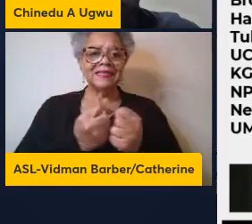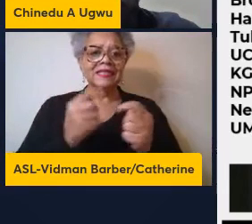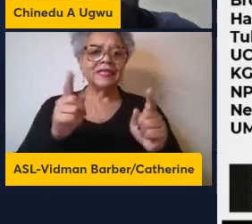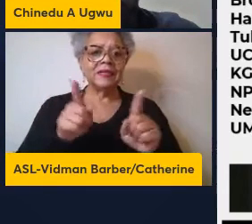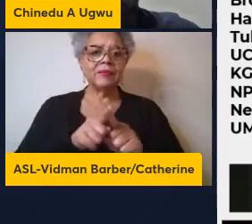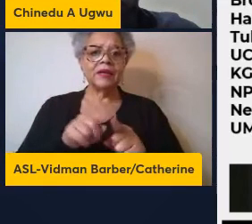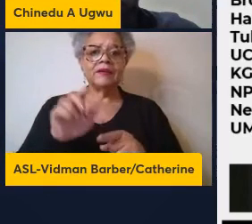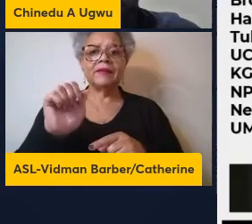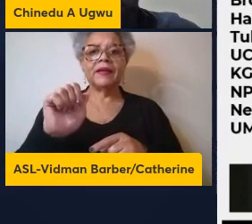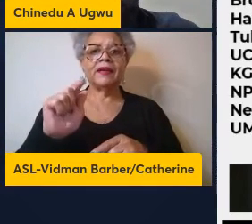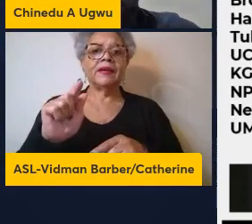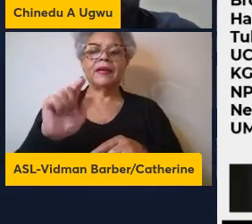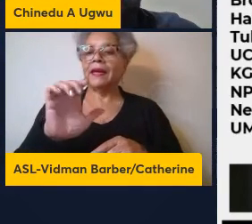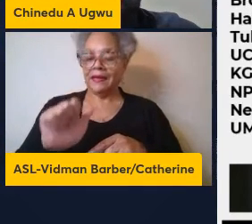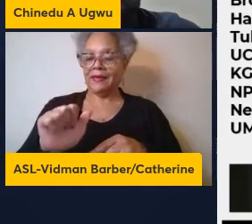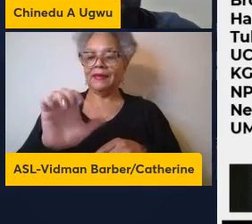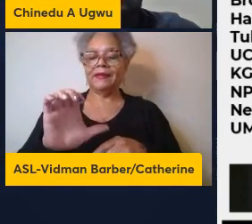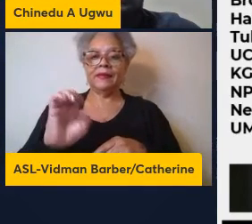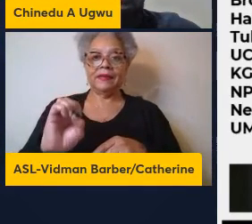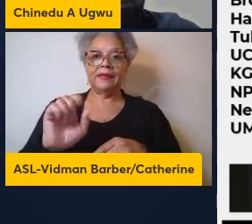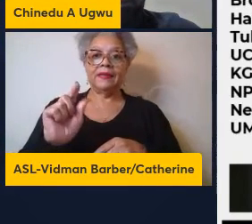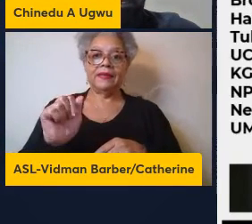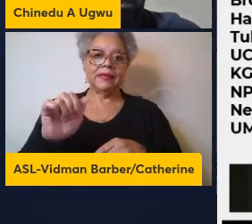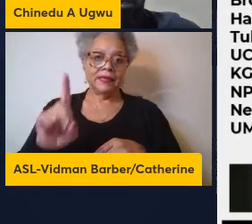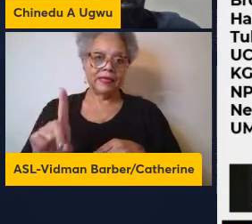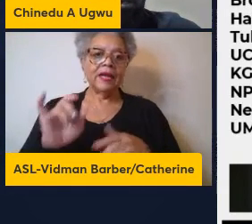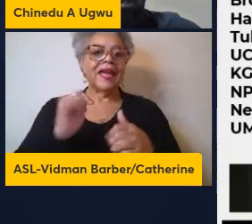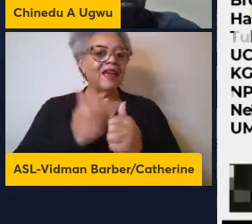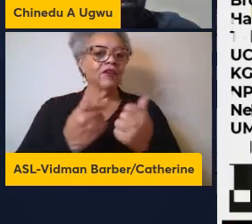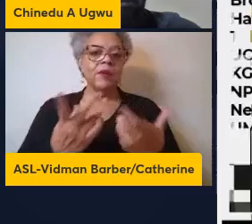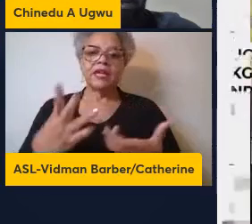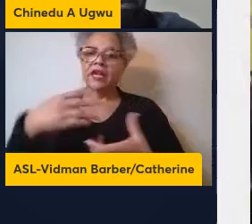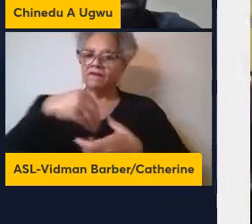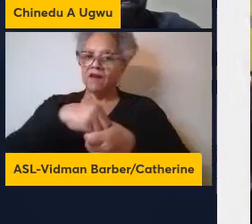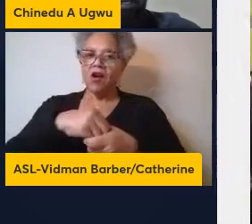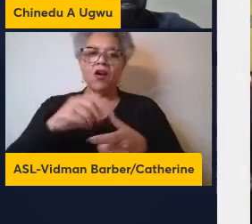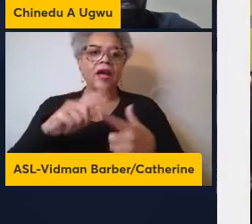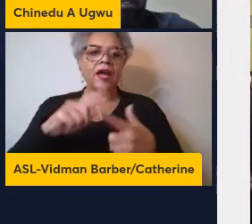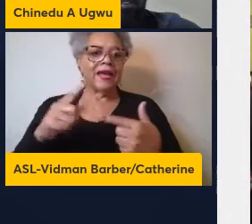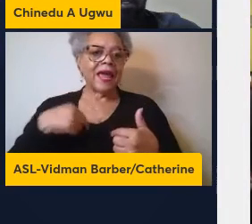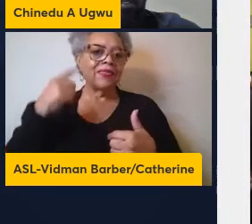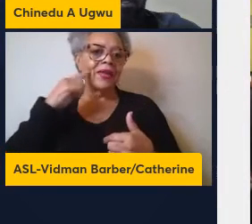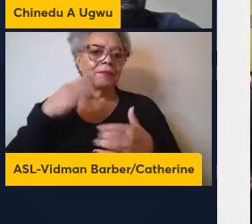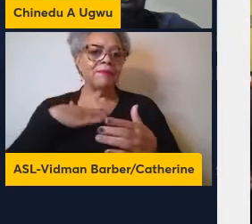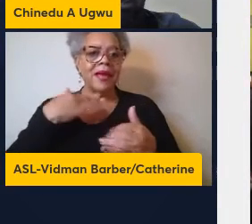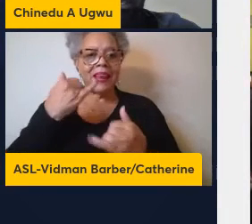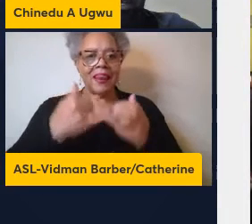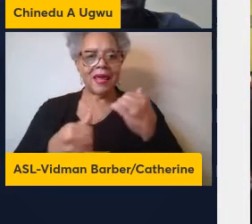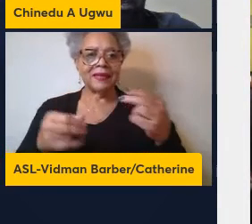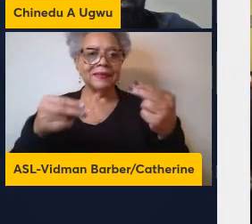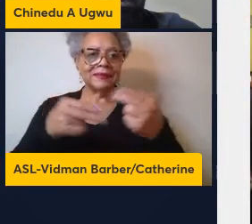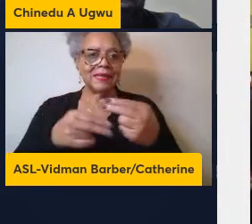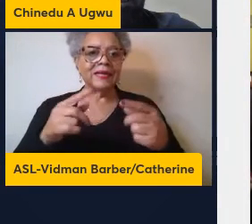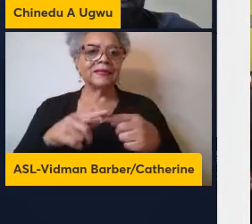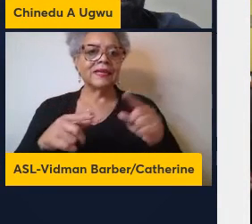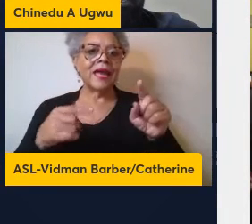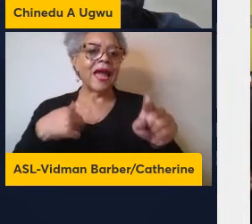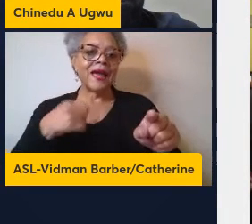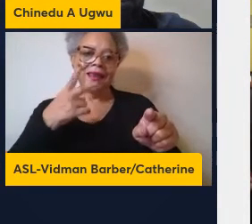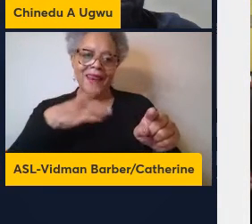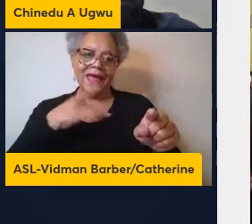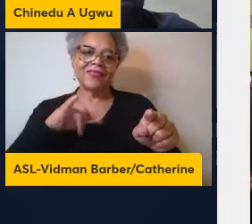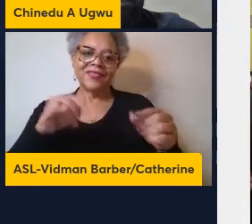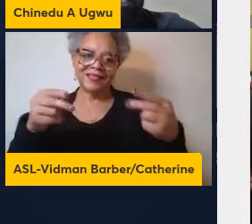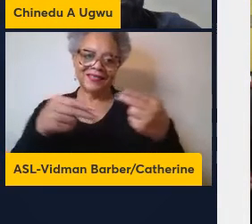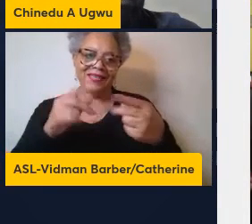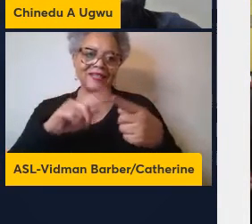and everybody involved in doing this work. And I think my last slide is, I always like, I like this word, if I have